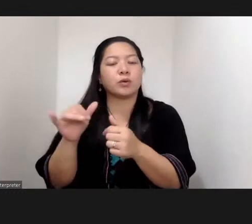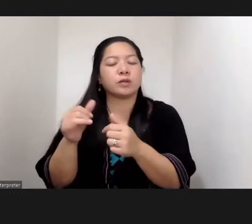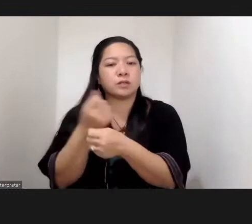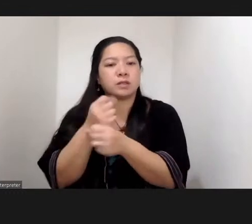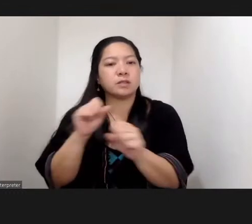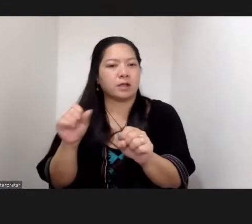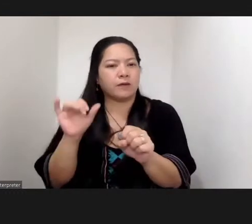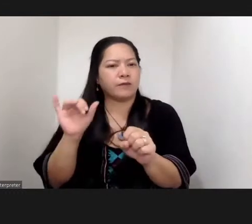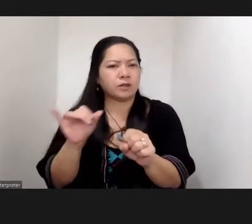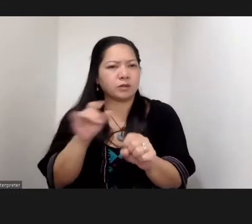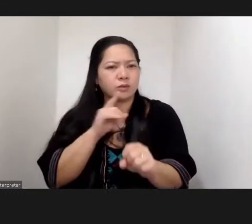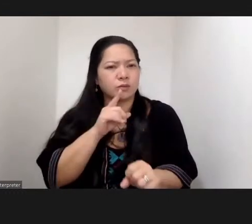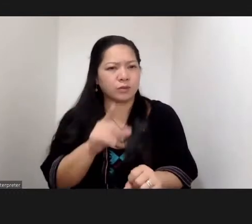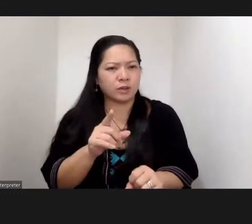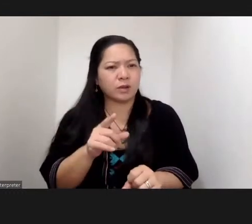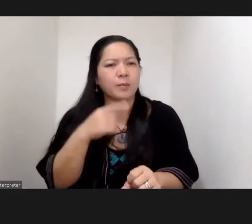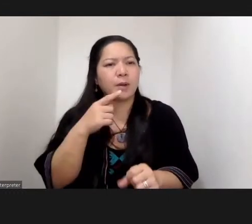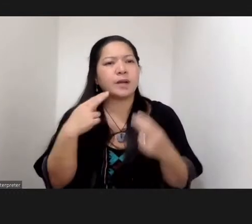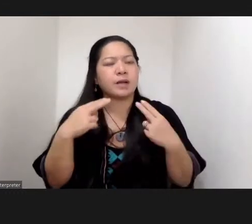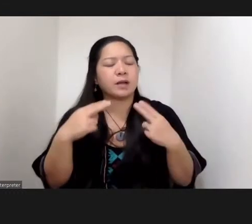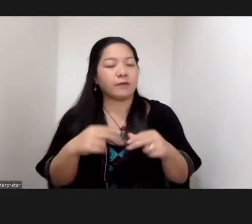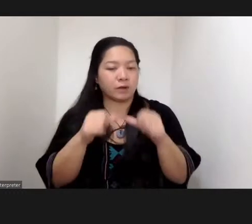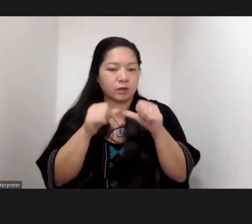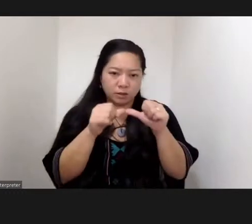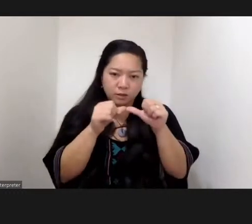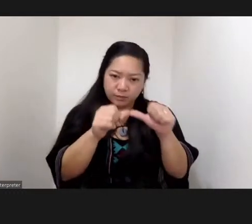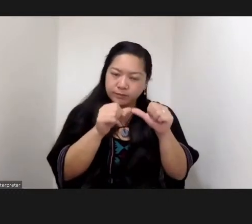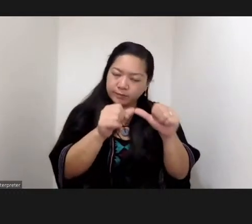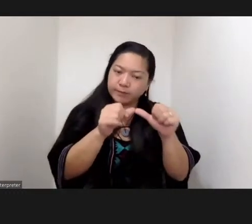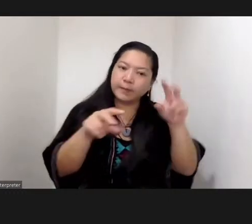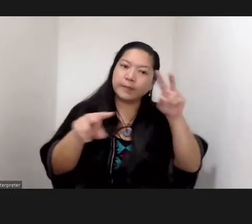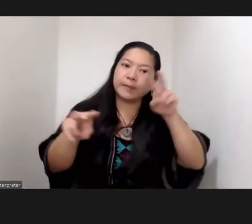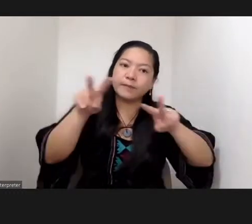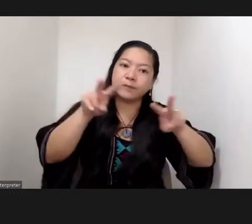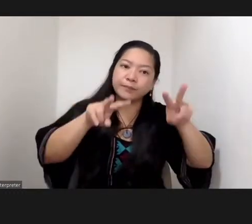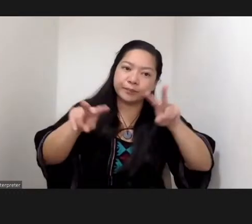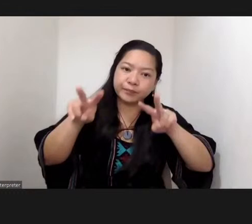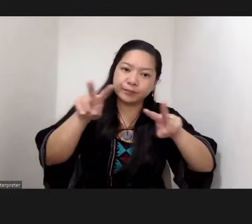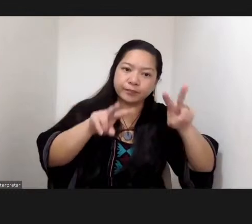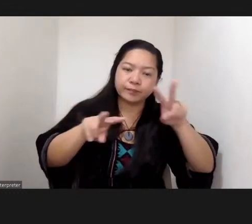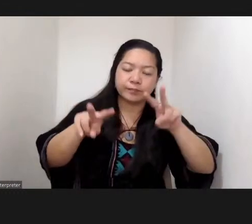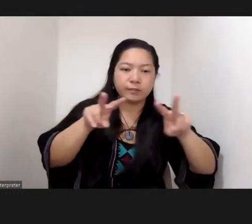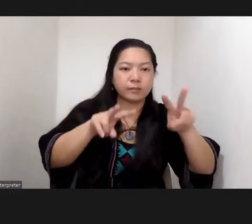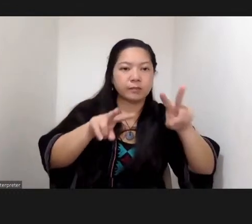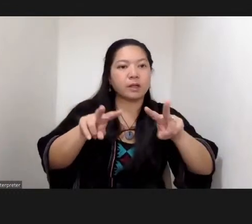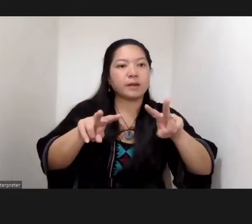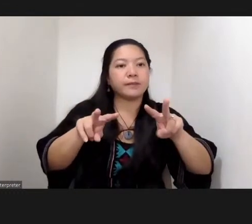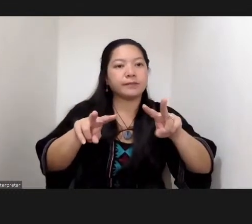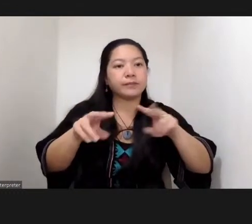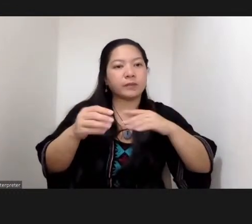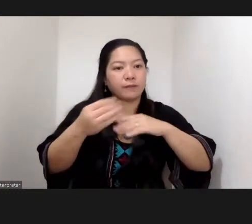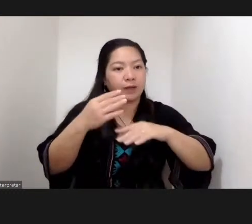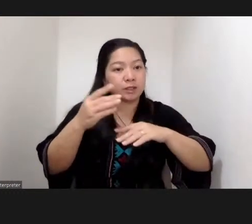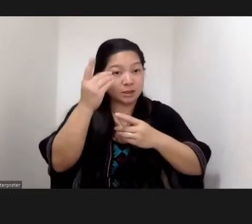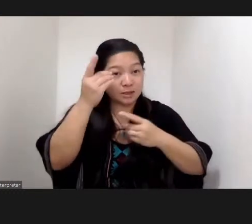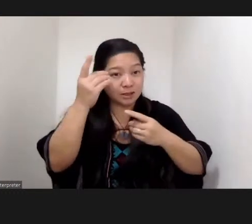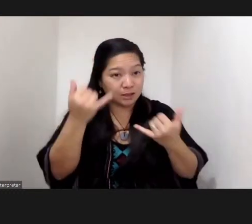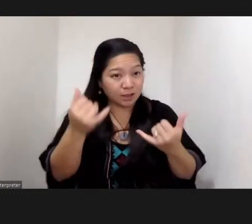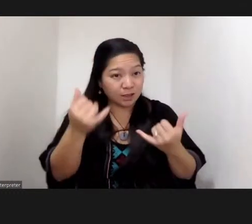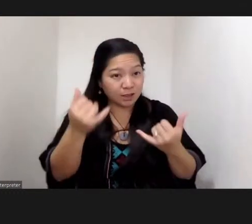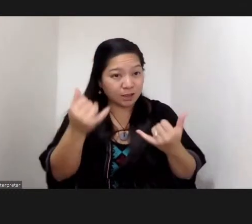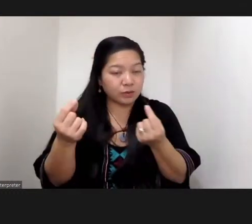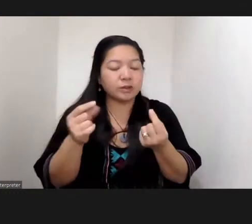That's public health continuously monitors infectious diseases. They do. There is